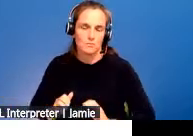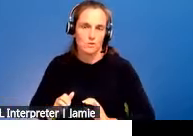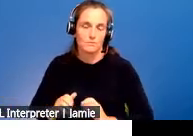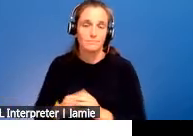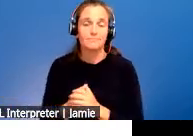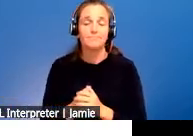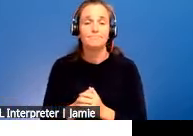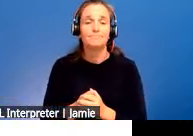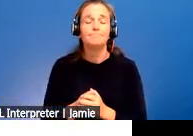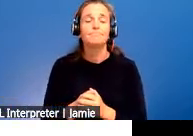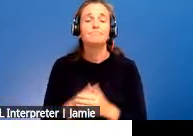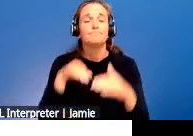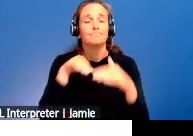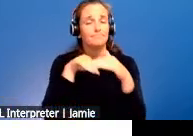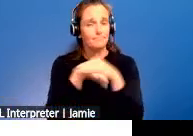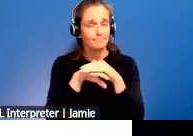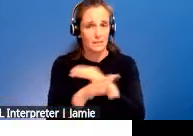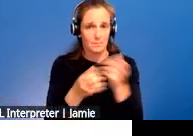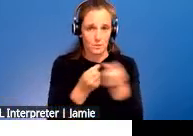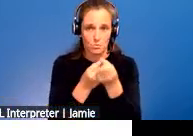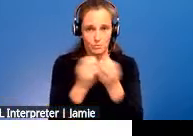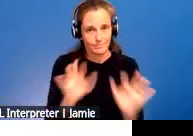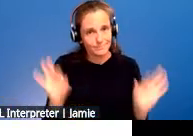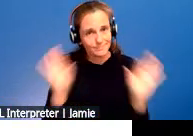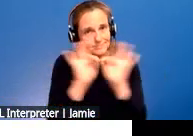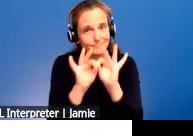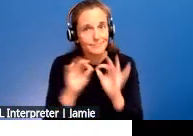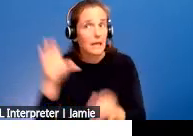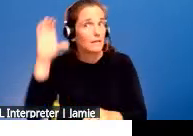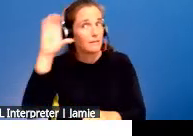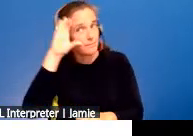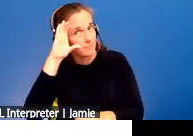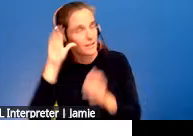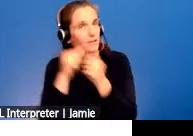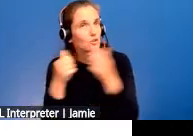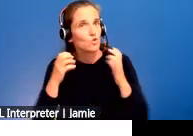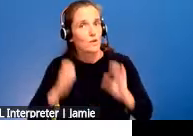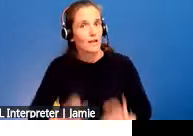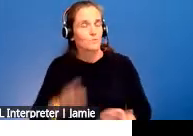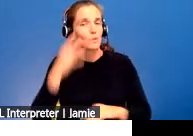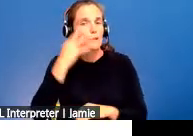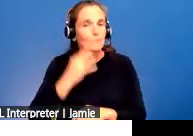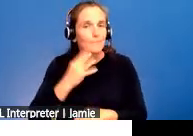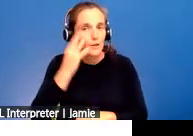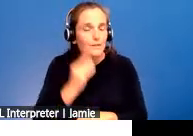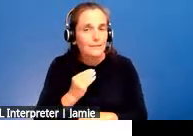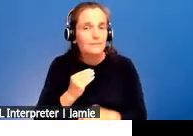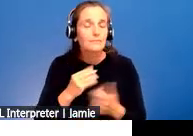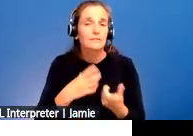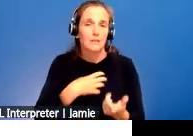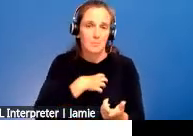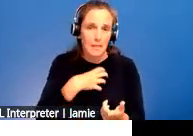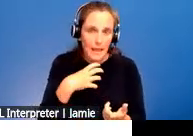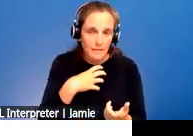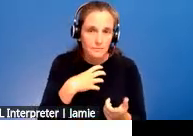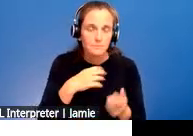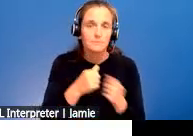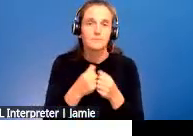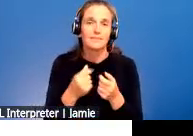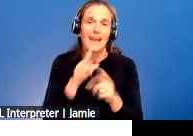is really critical. Listening to customer experiences and complaints, answering their questions, but